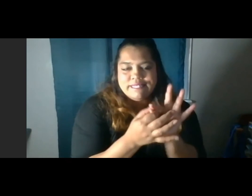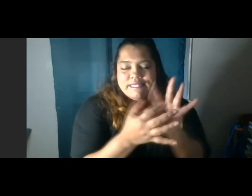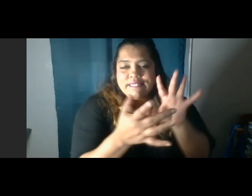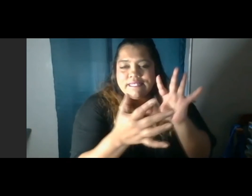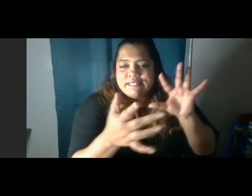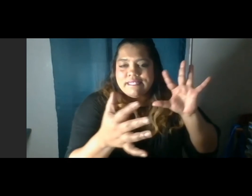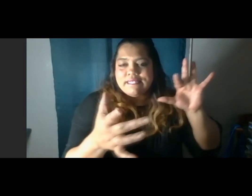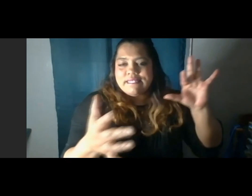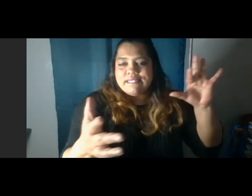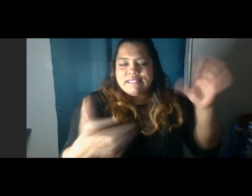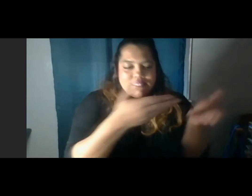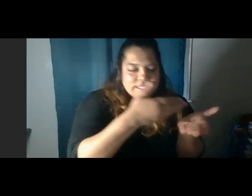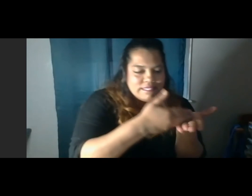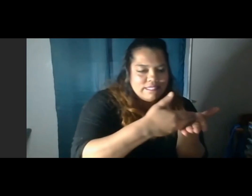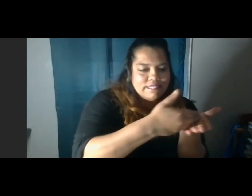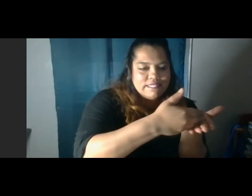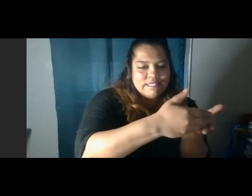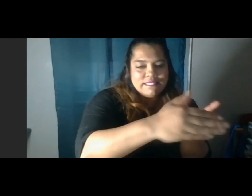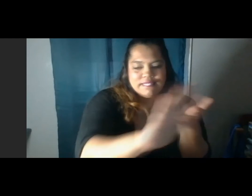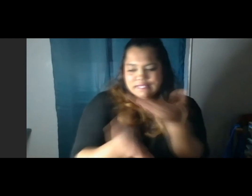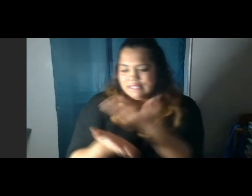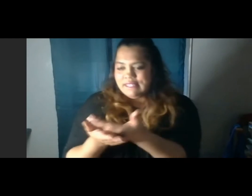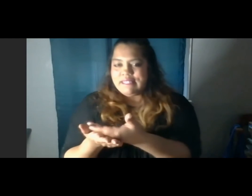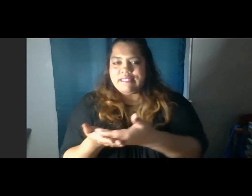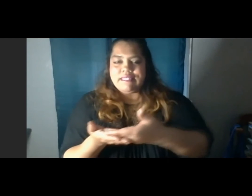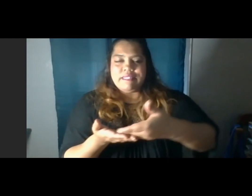Let go.